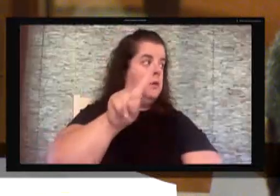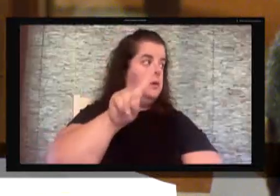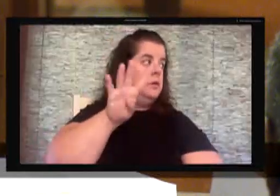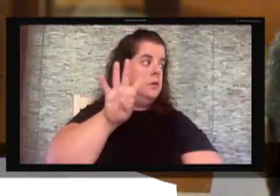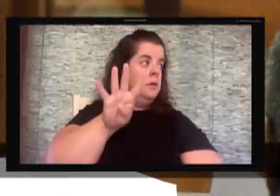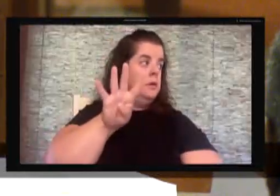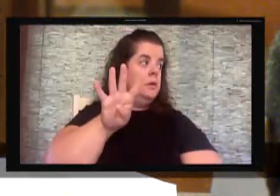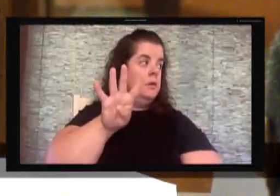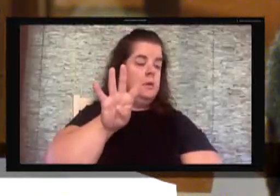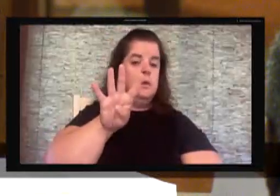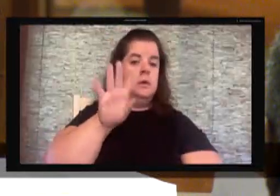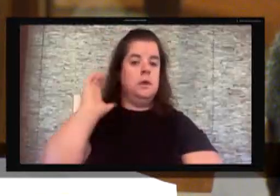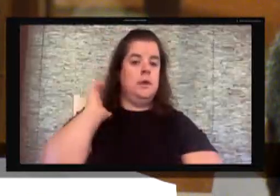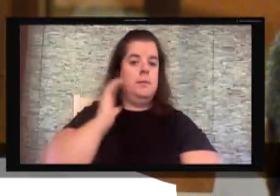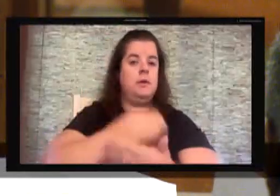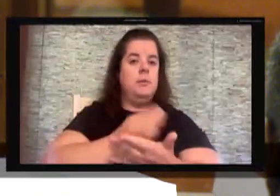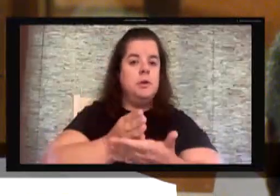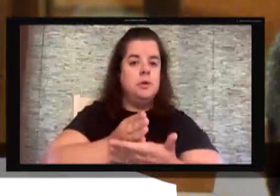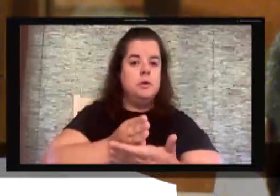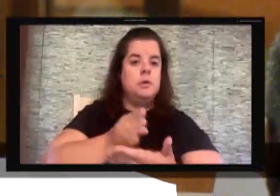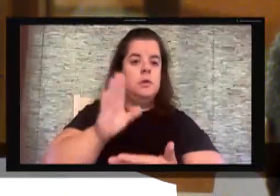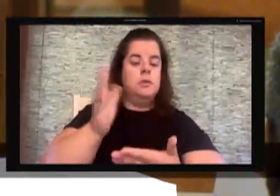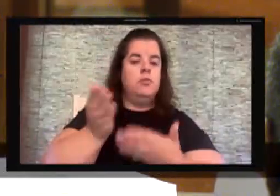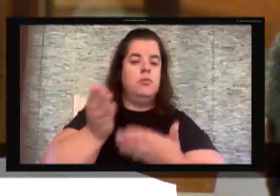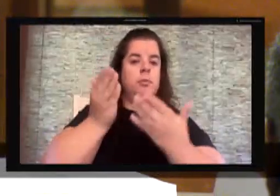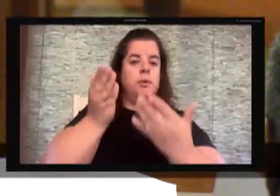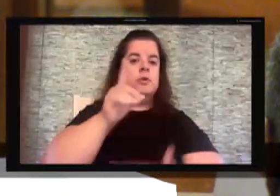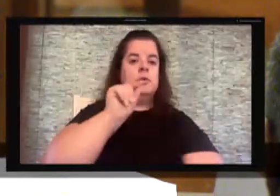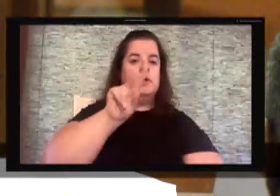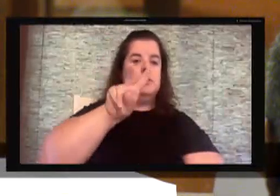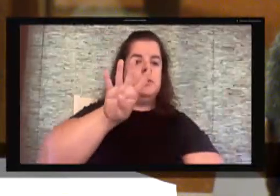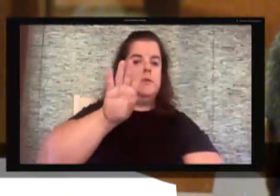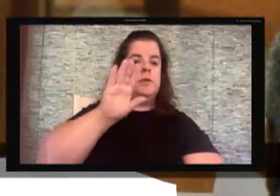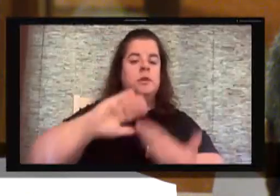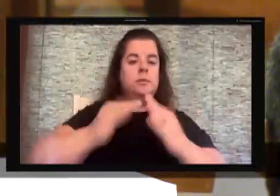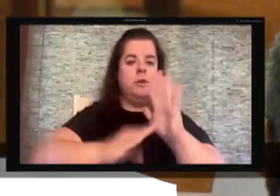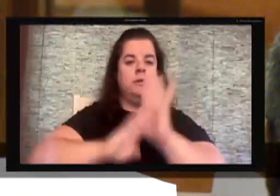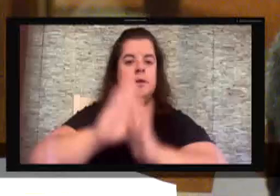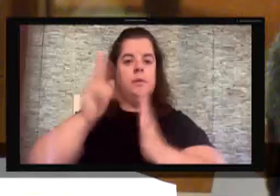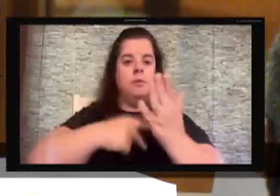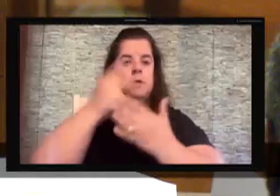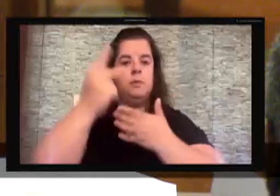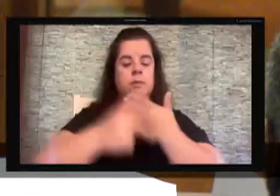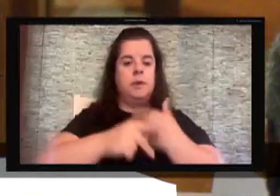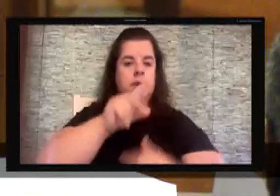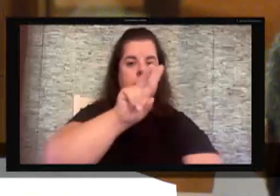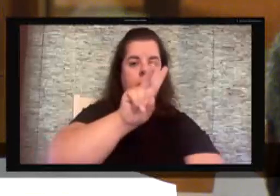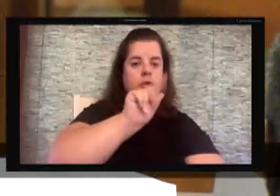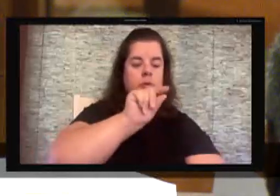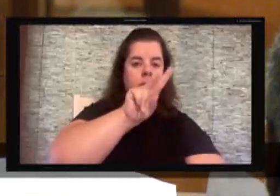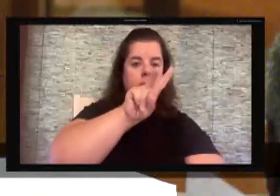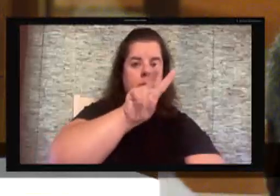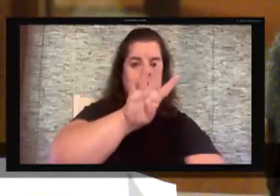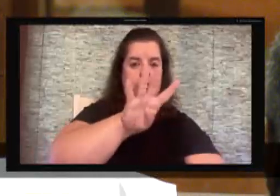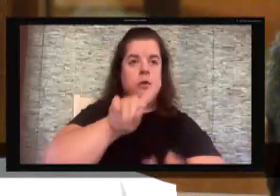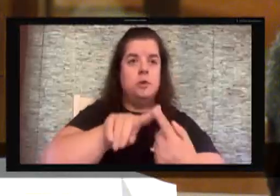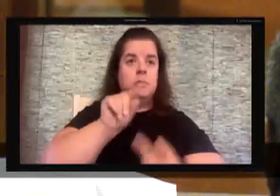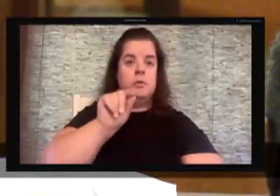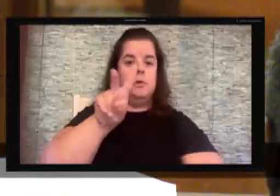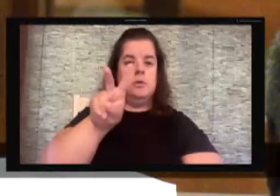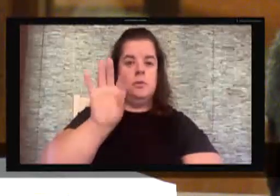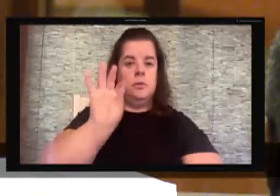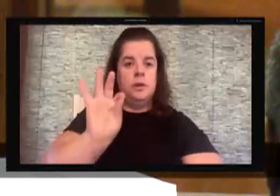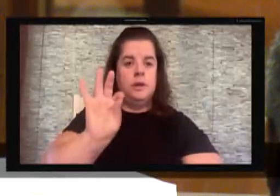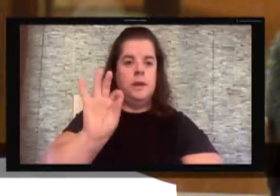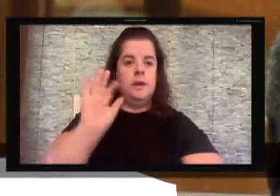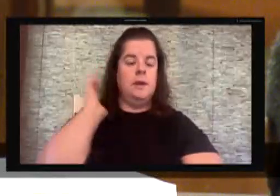2024 capital budget, the proposed 2024 community development program, in a 2024 through